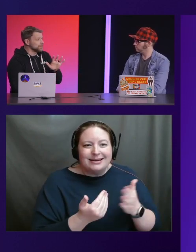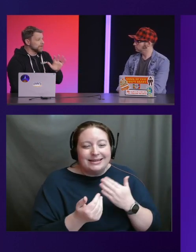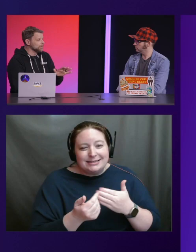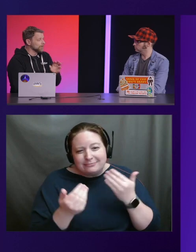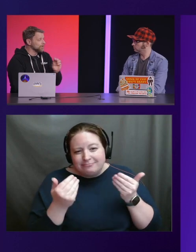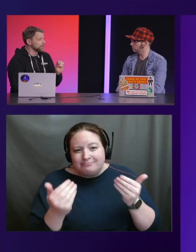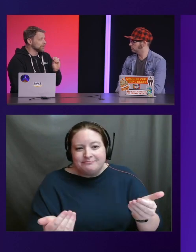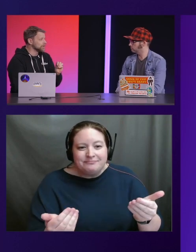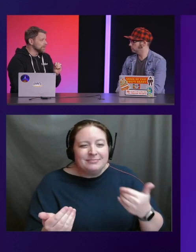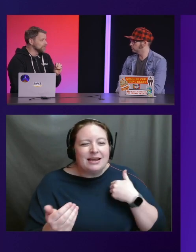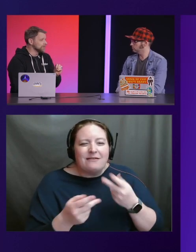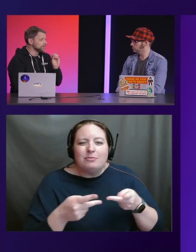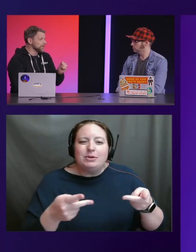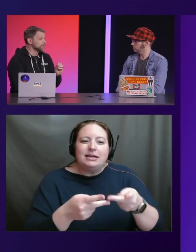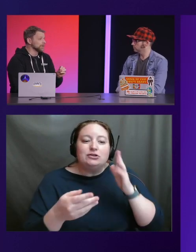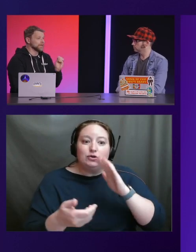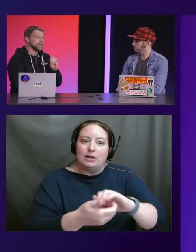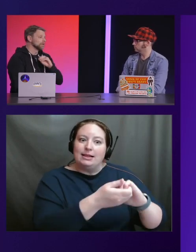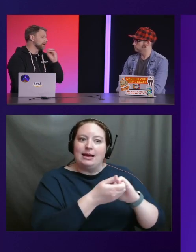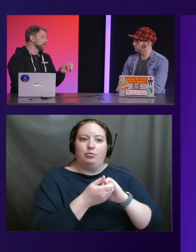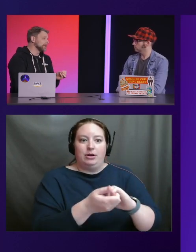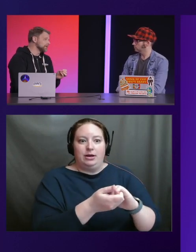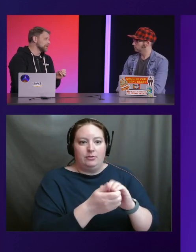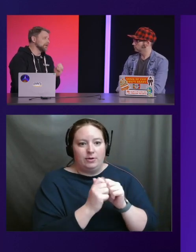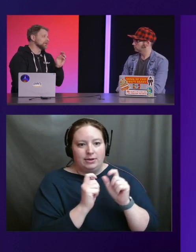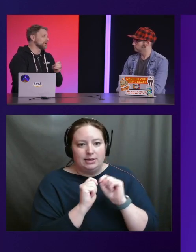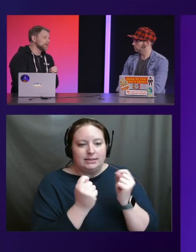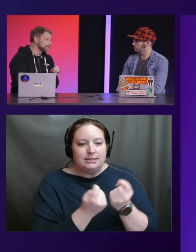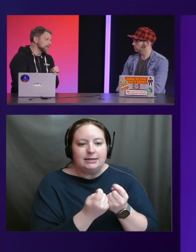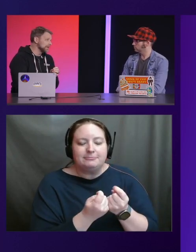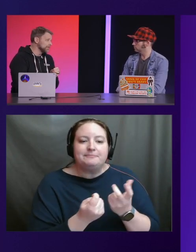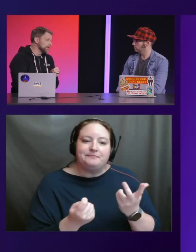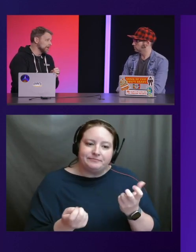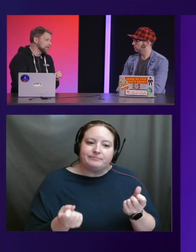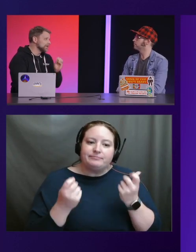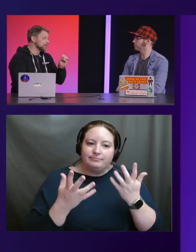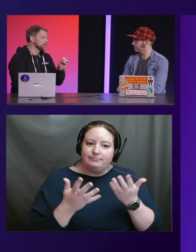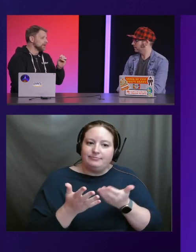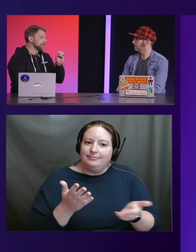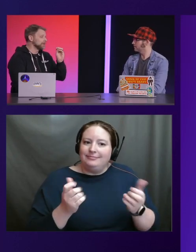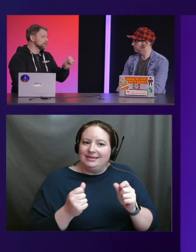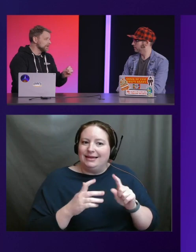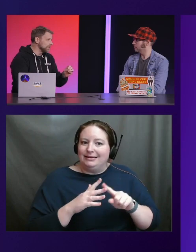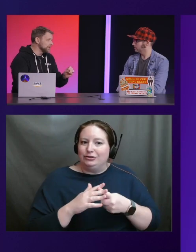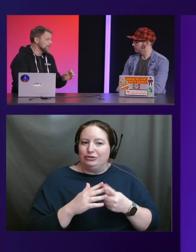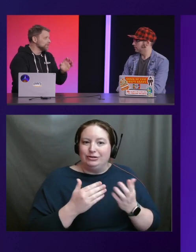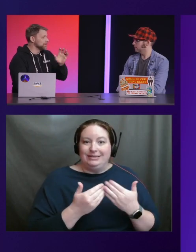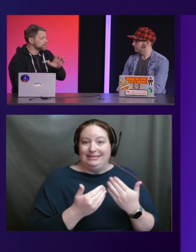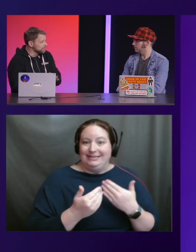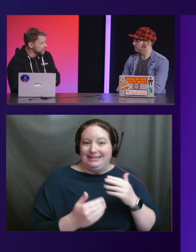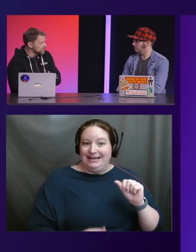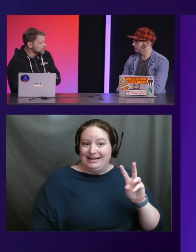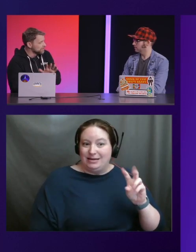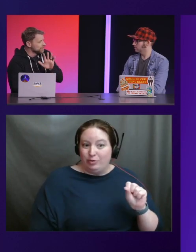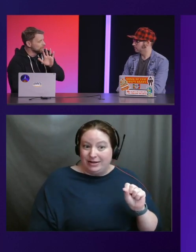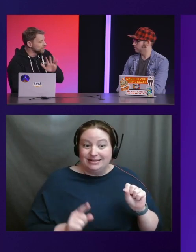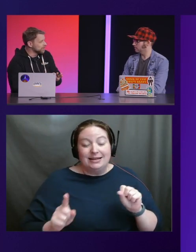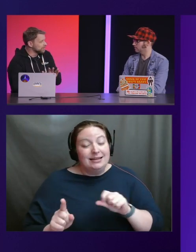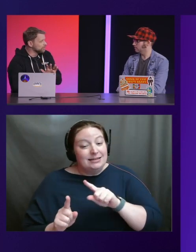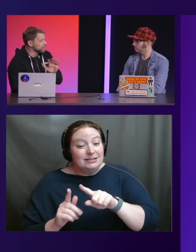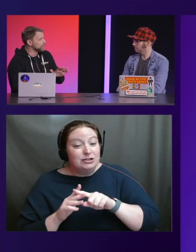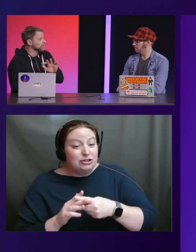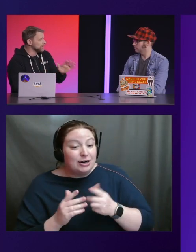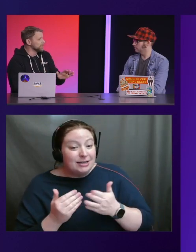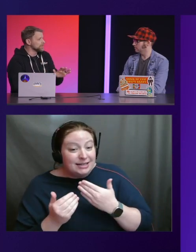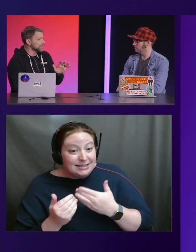you to collaborate with your team. So very important, like a lot of things get you started easy at AWS. This gets you started easy and puts you in a place where you